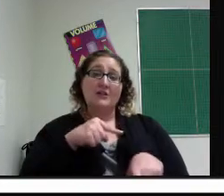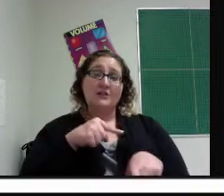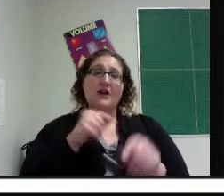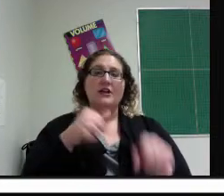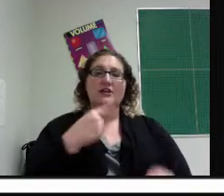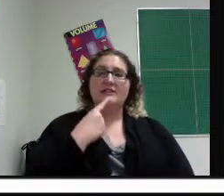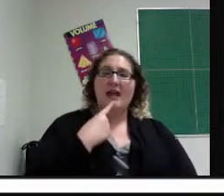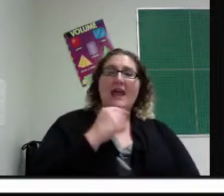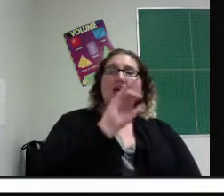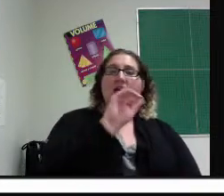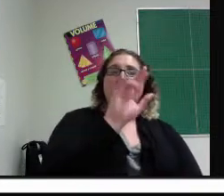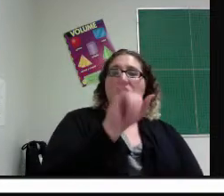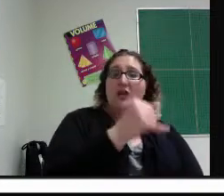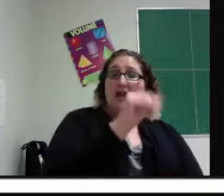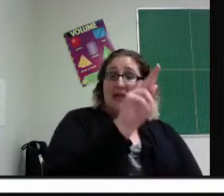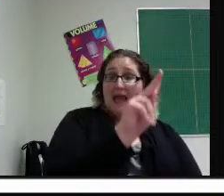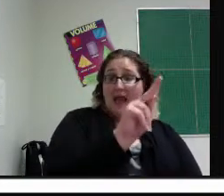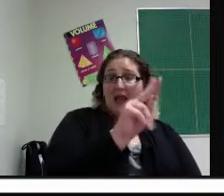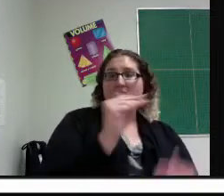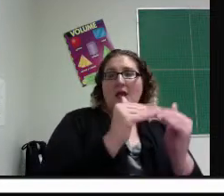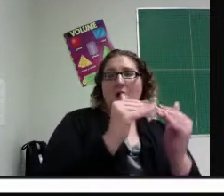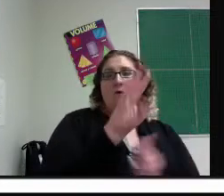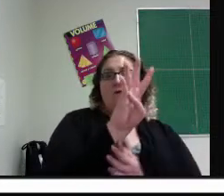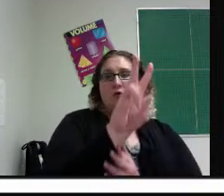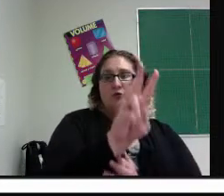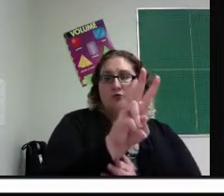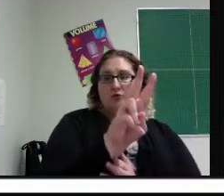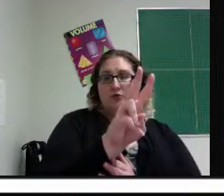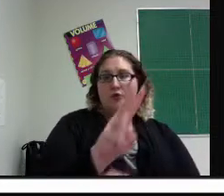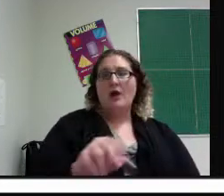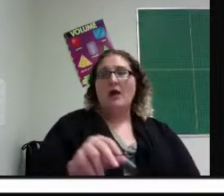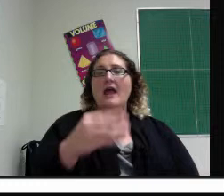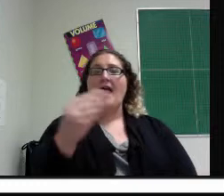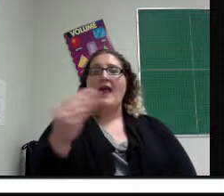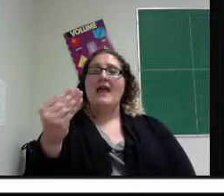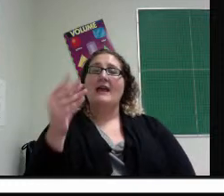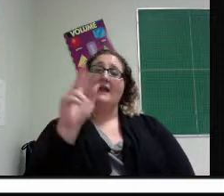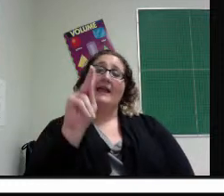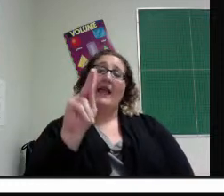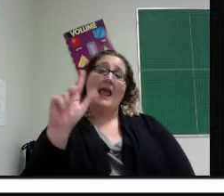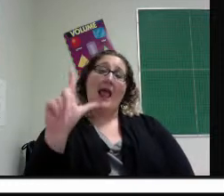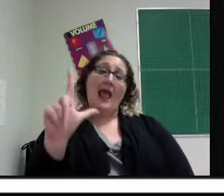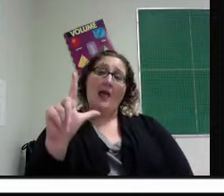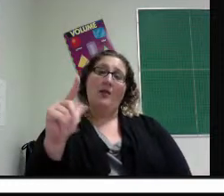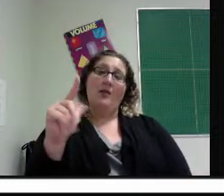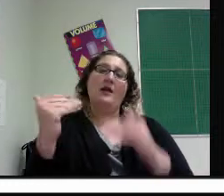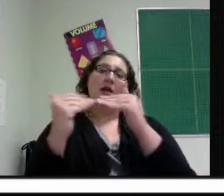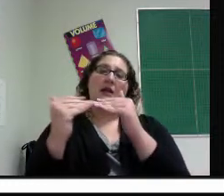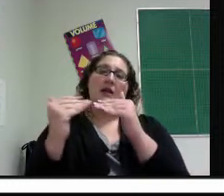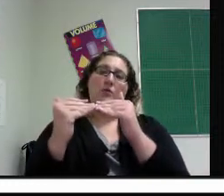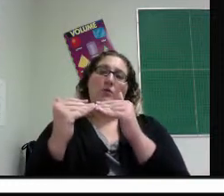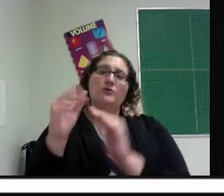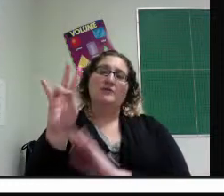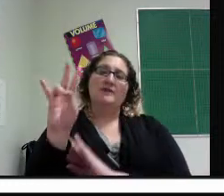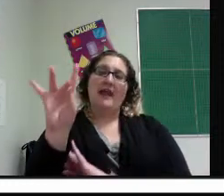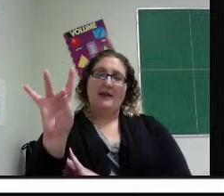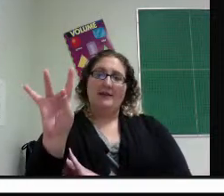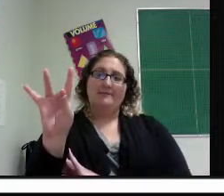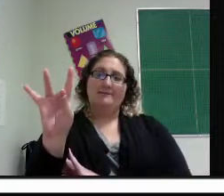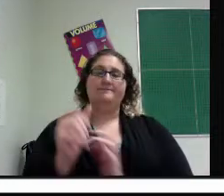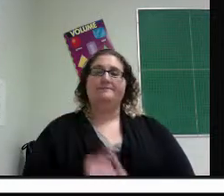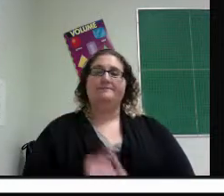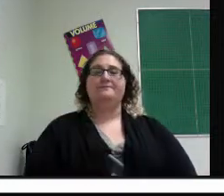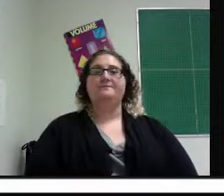say JK is equal to 42 and KL is equal to